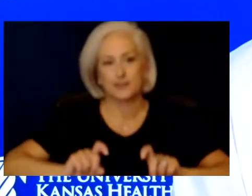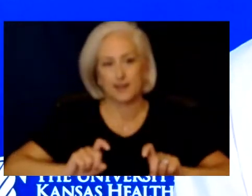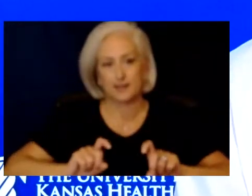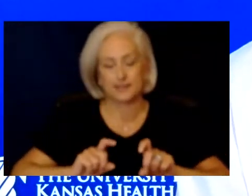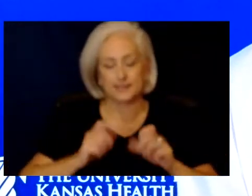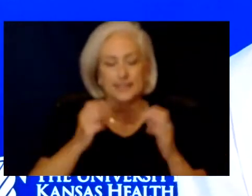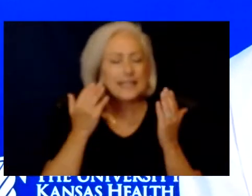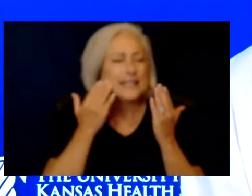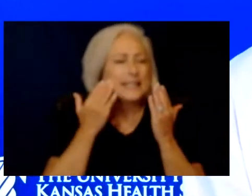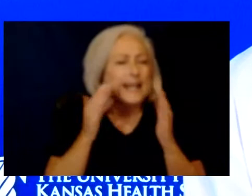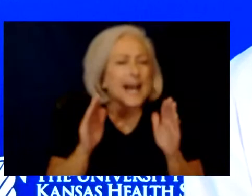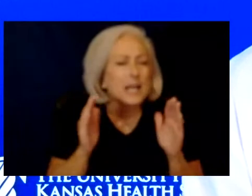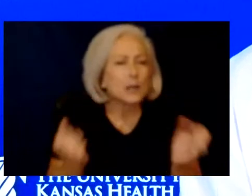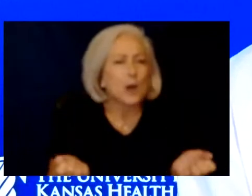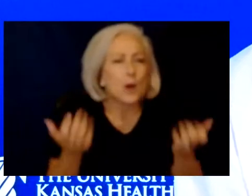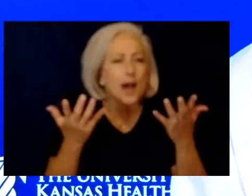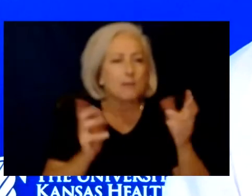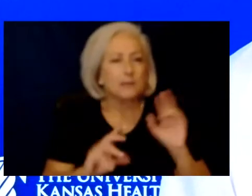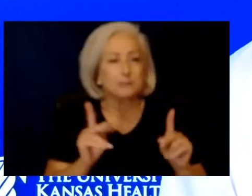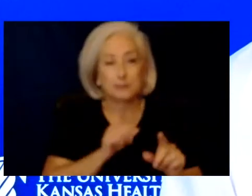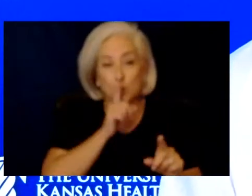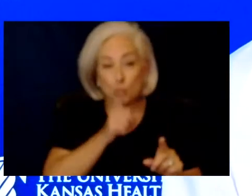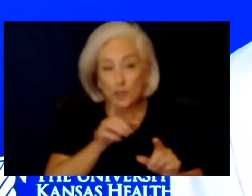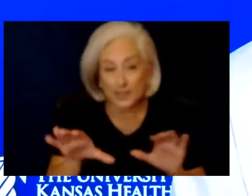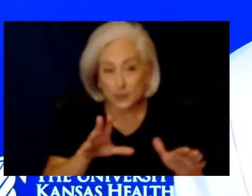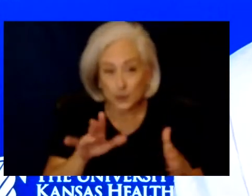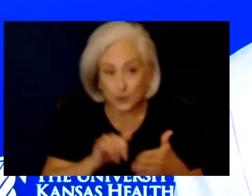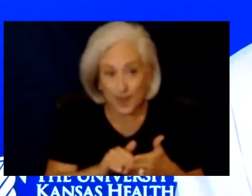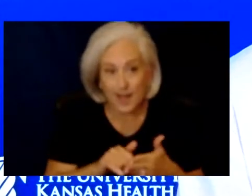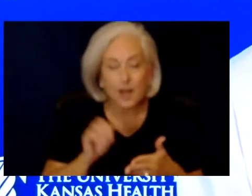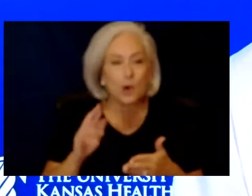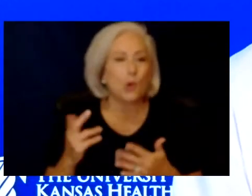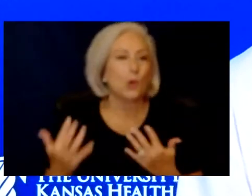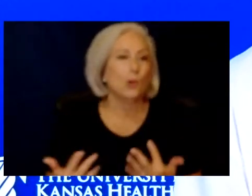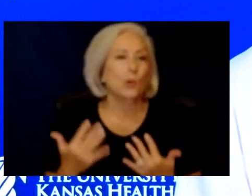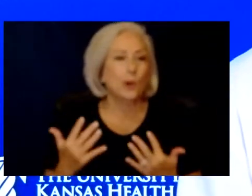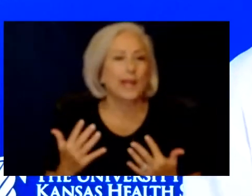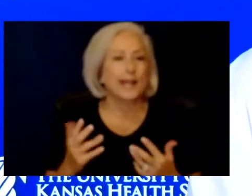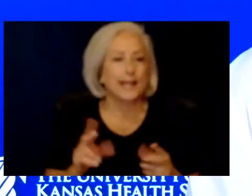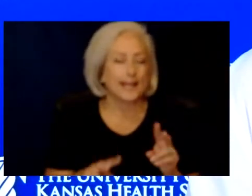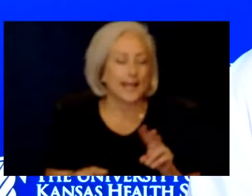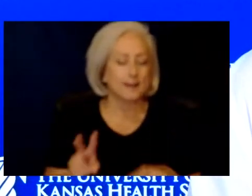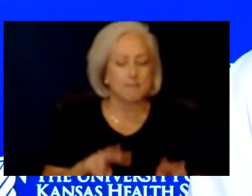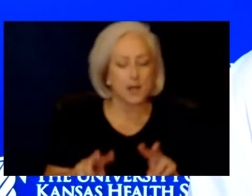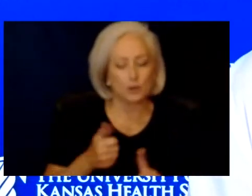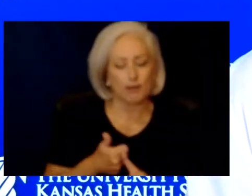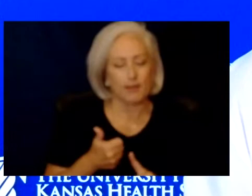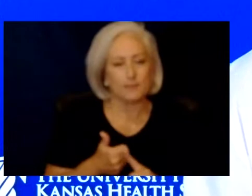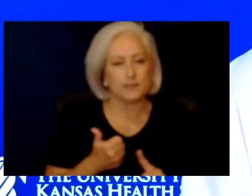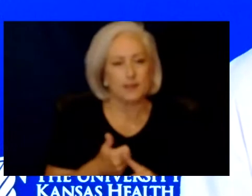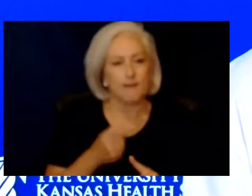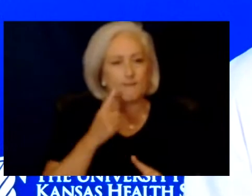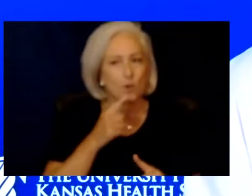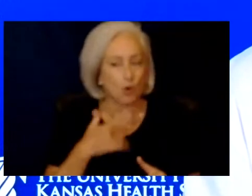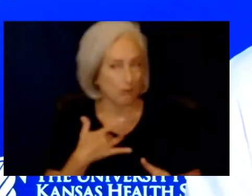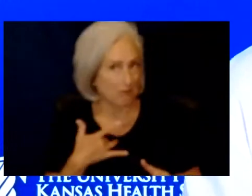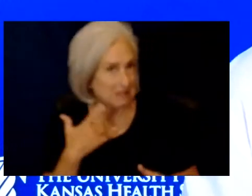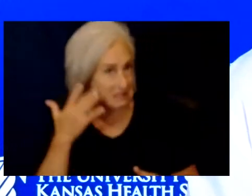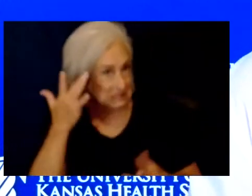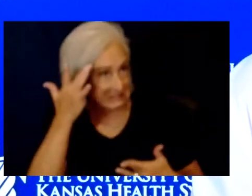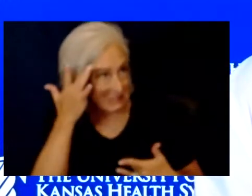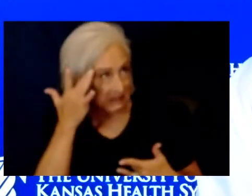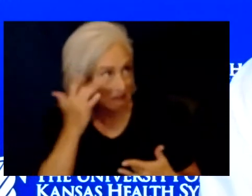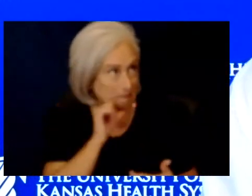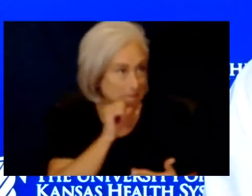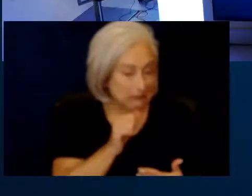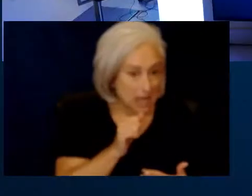people are actually doing that and testing rather than just waiting and monitoring for symptoms in everyday practice, but that is certainly the current